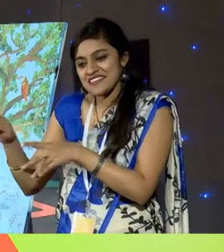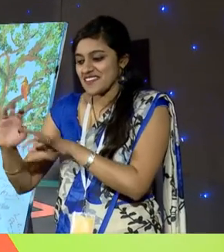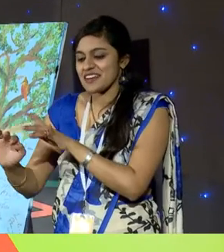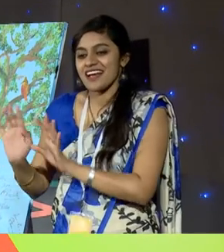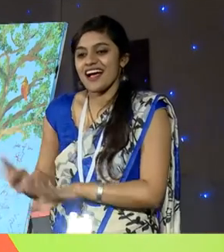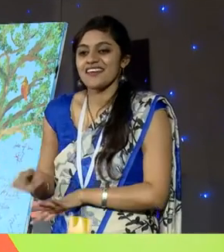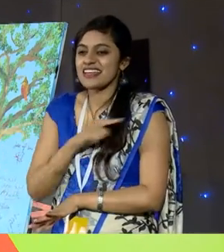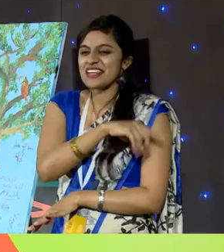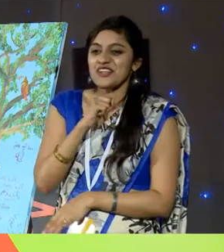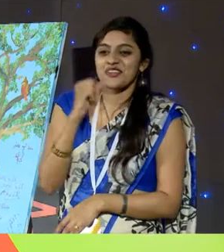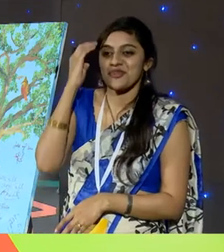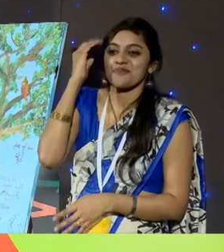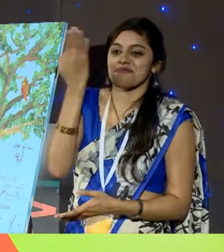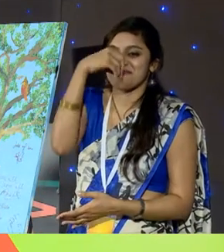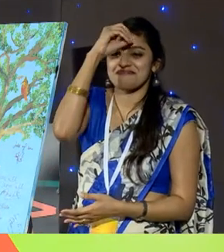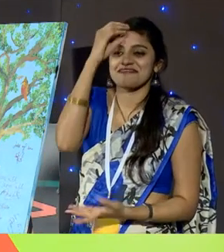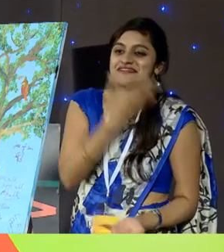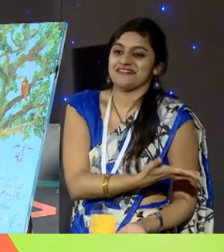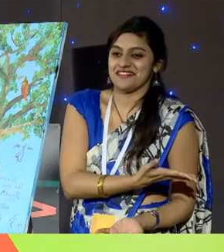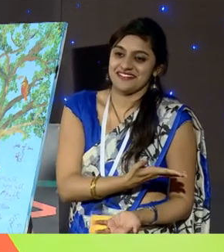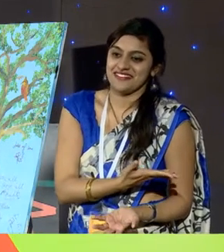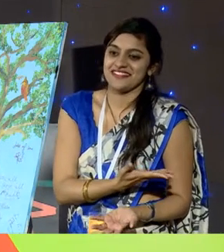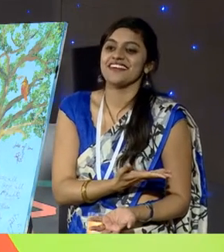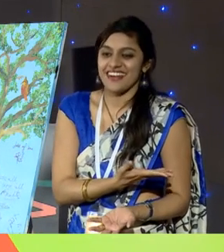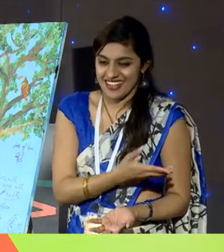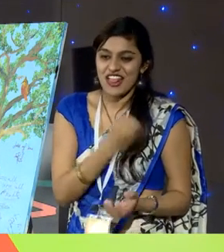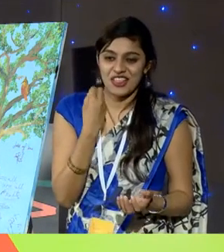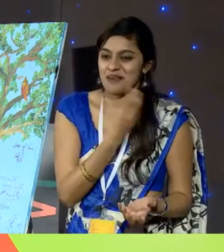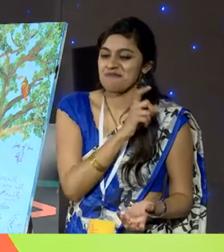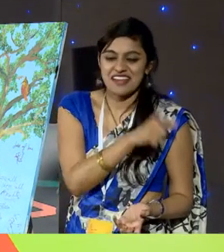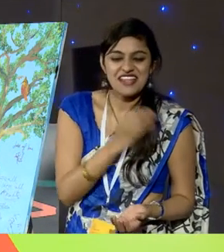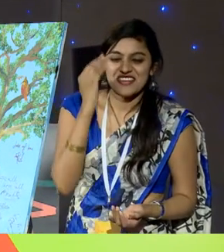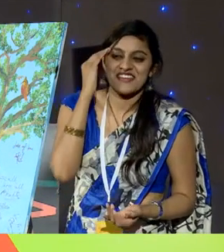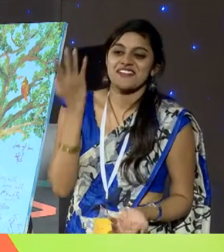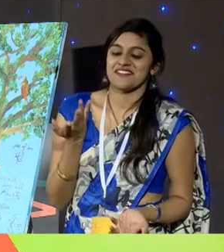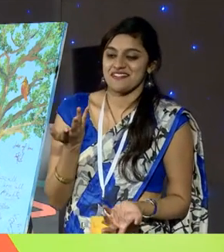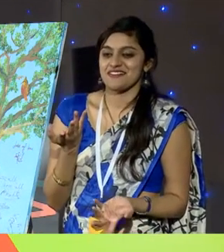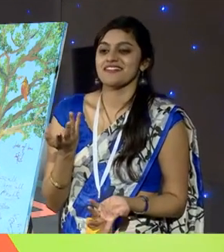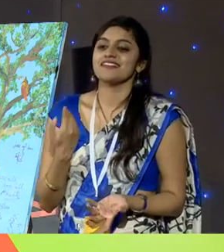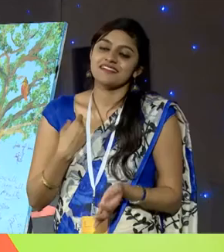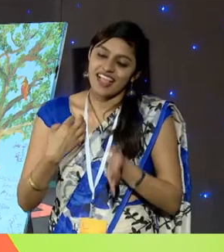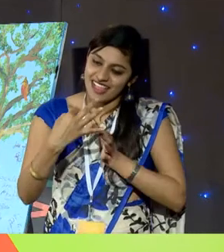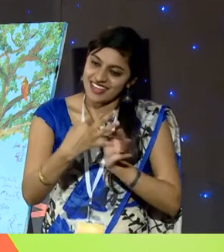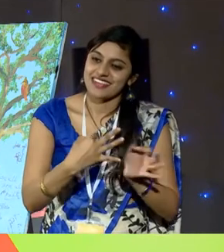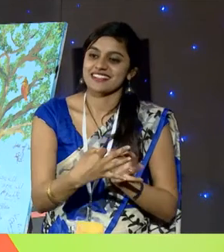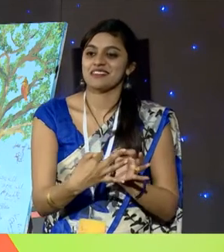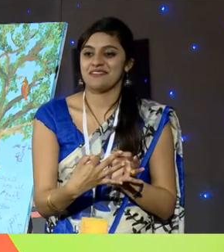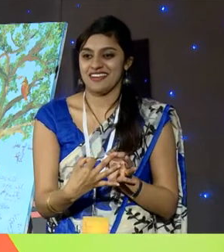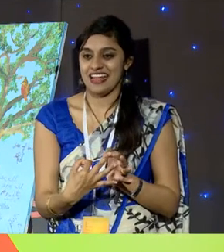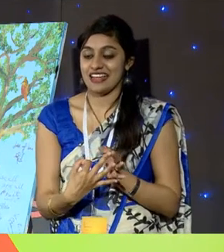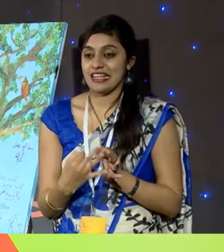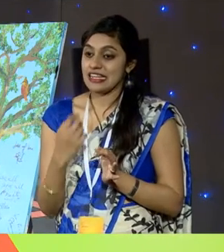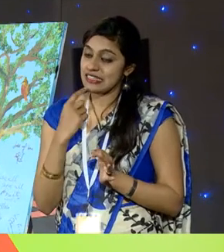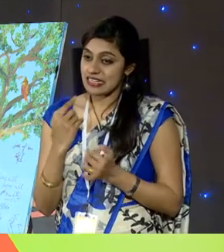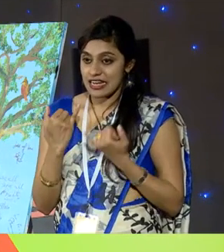this experience is because in spite of our goal to make the world inclusive, what we